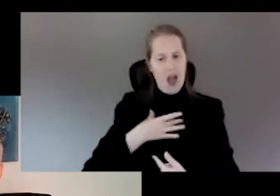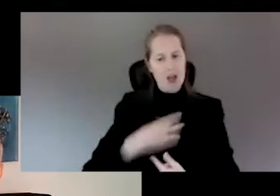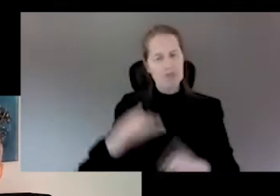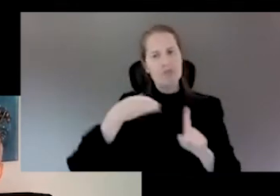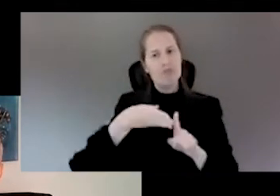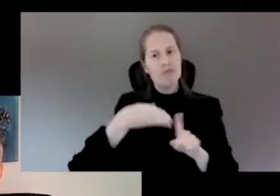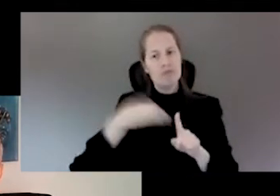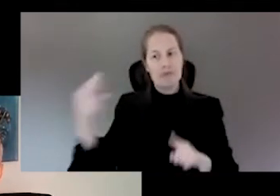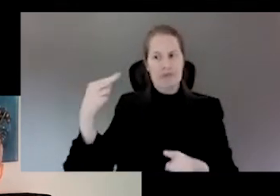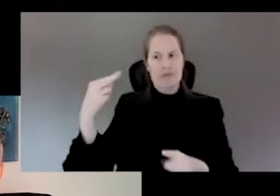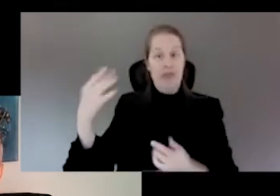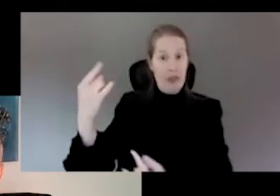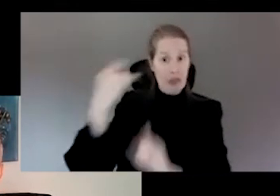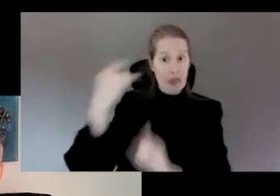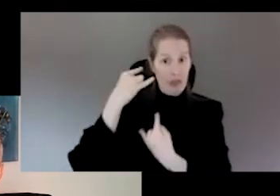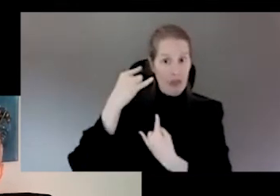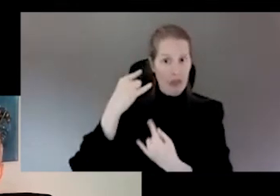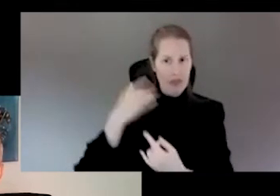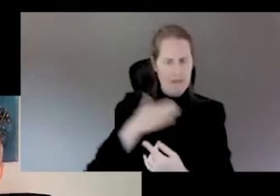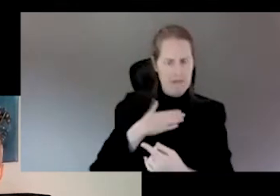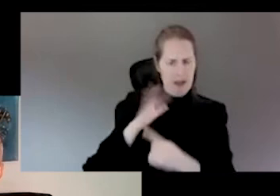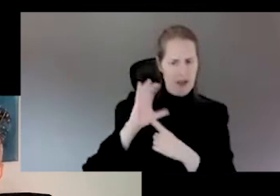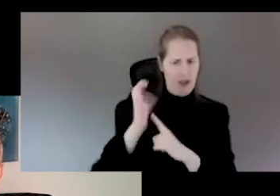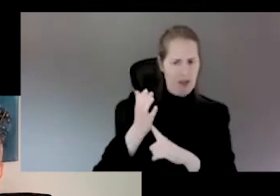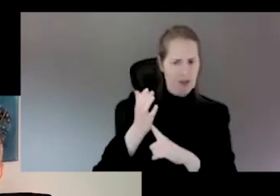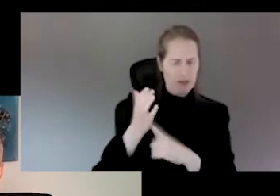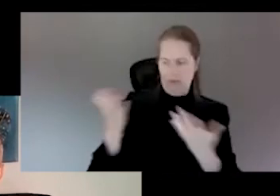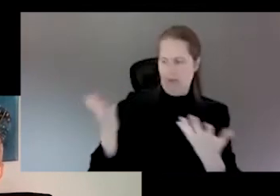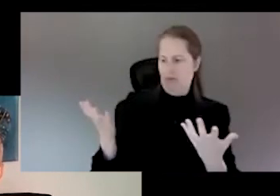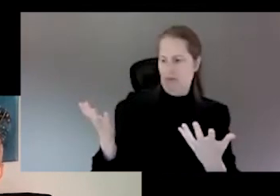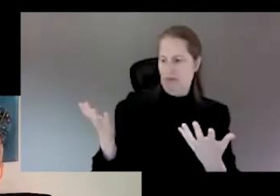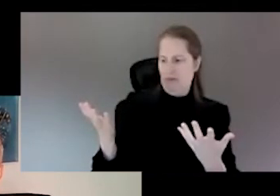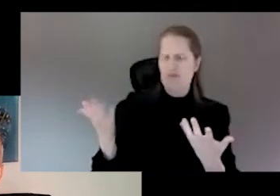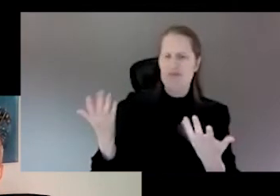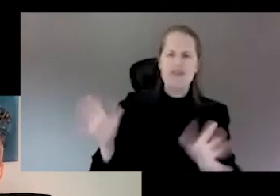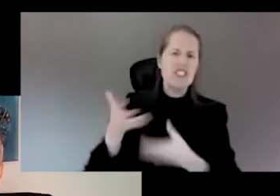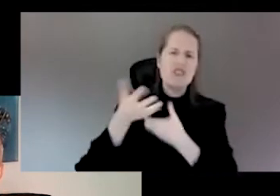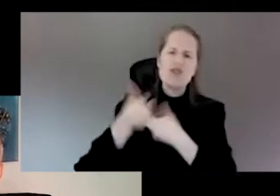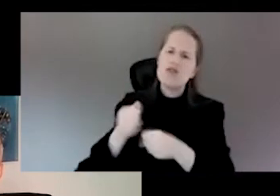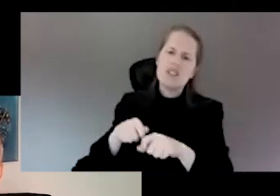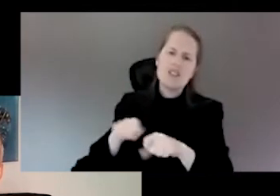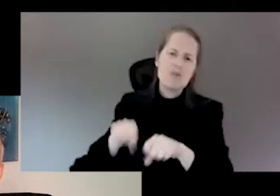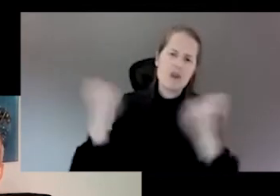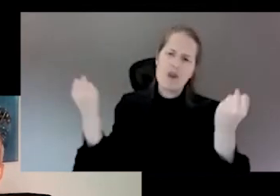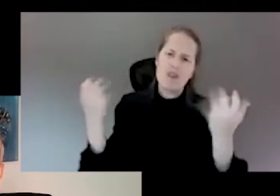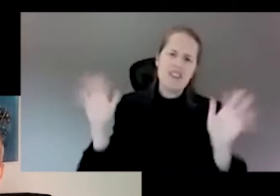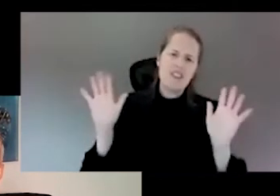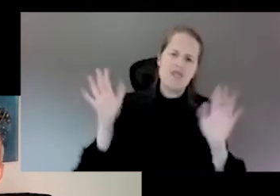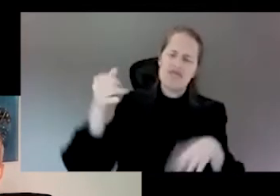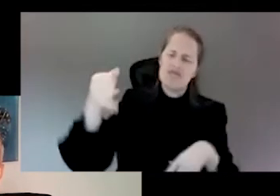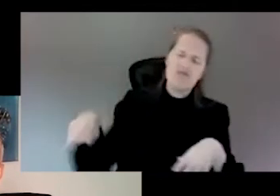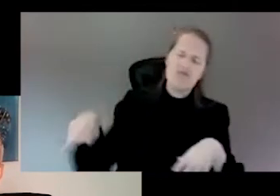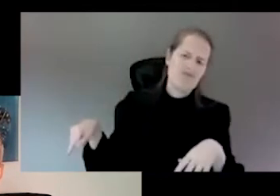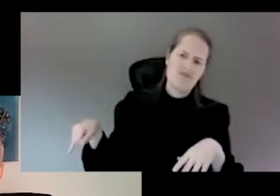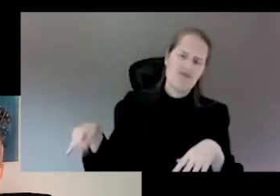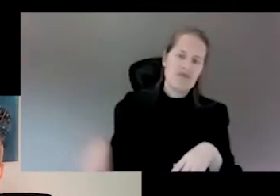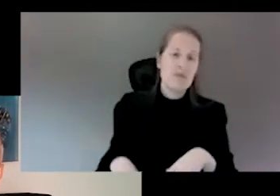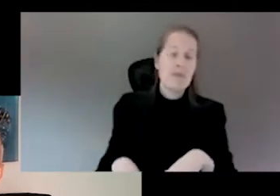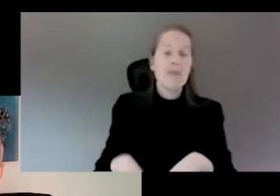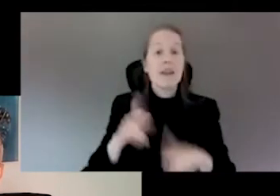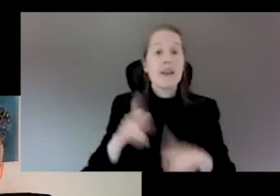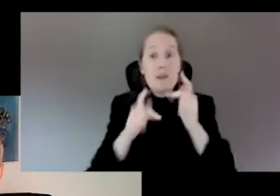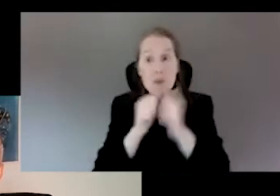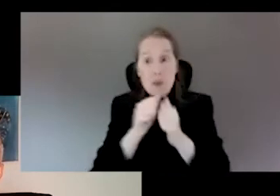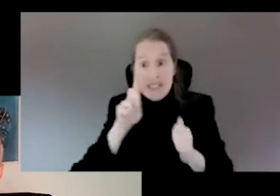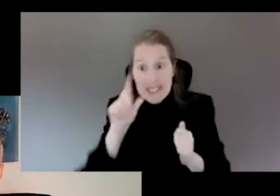make fun of my culture for using it, how am I going to trust these people? And then you look at the individuals with disabilities who